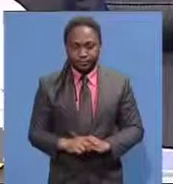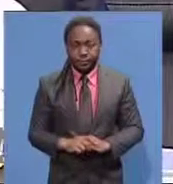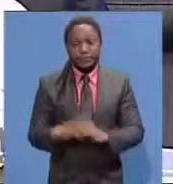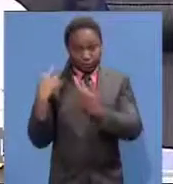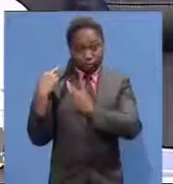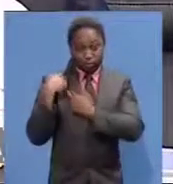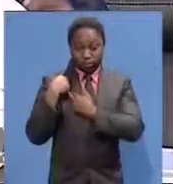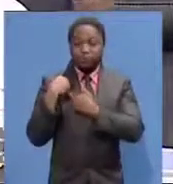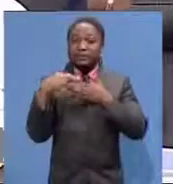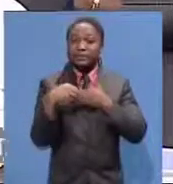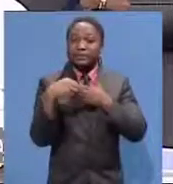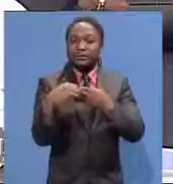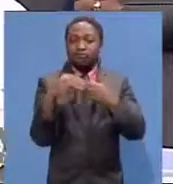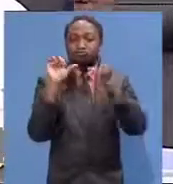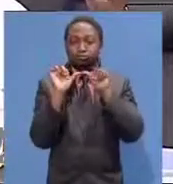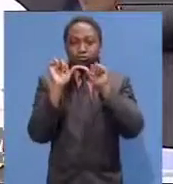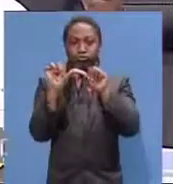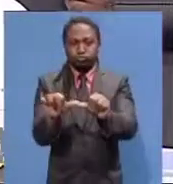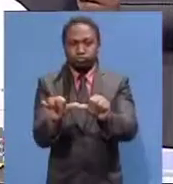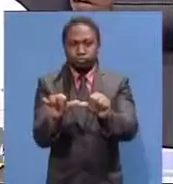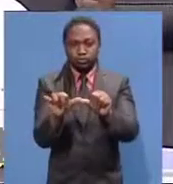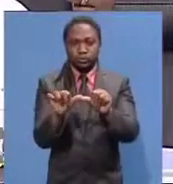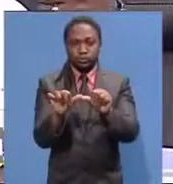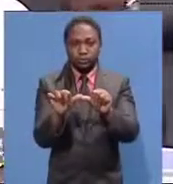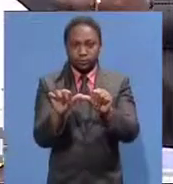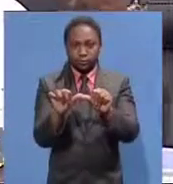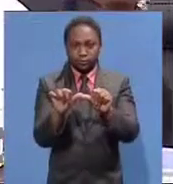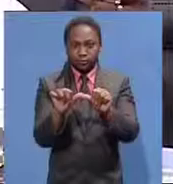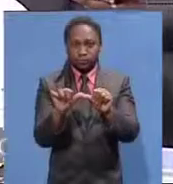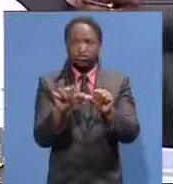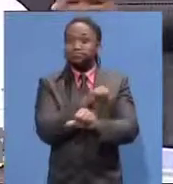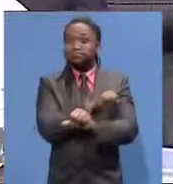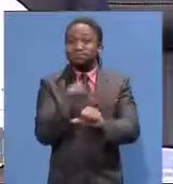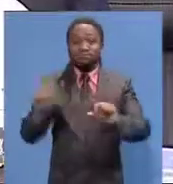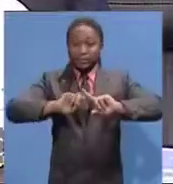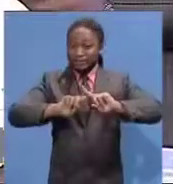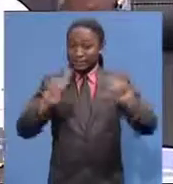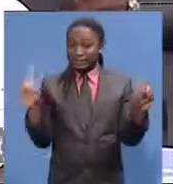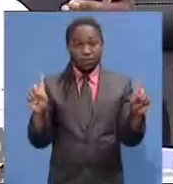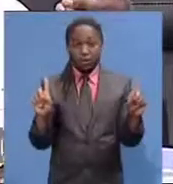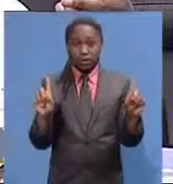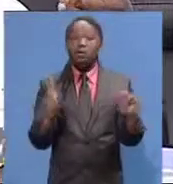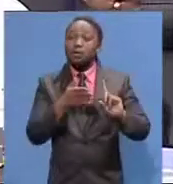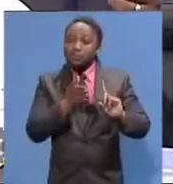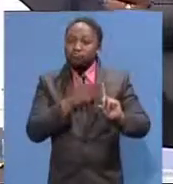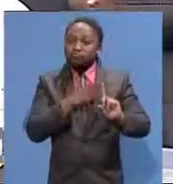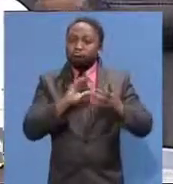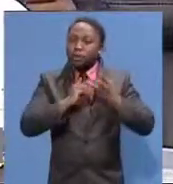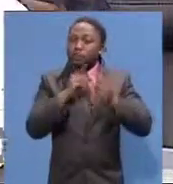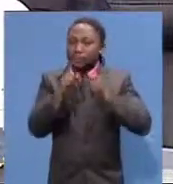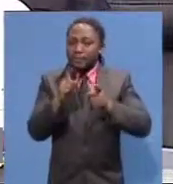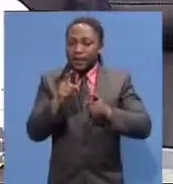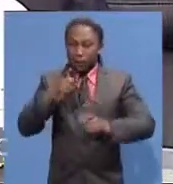forward is not something that's given to those of us who are more extraordinary than others. Yes. I think what he communicated was in each of